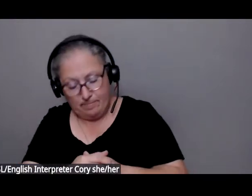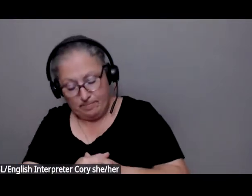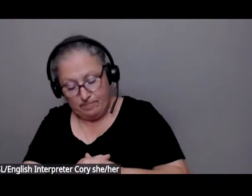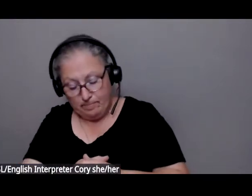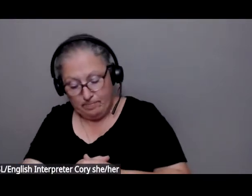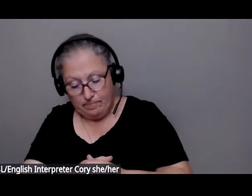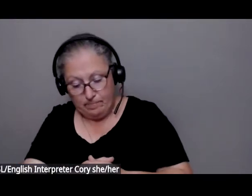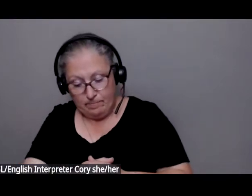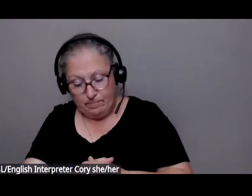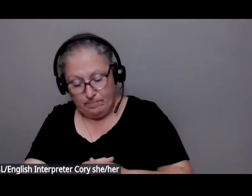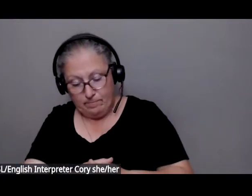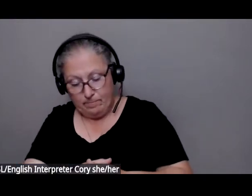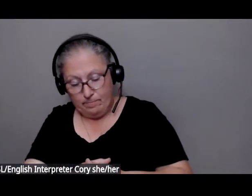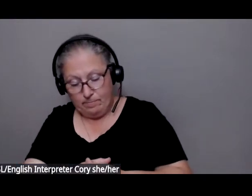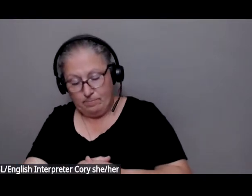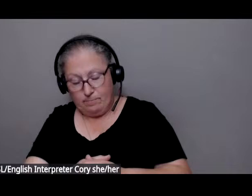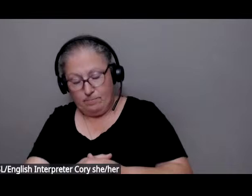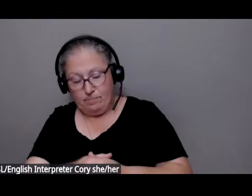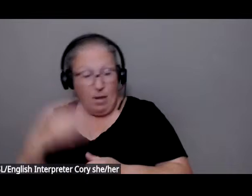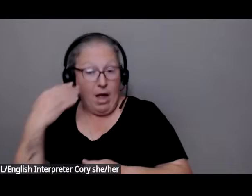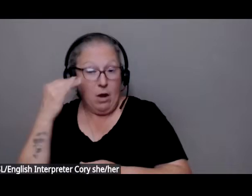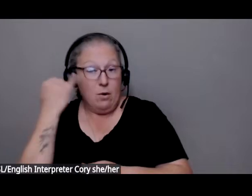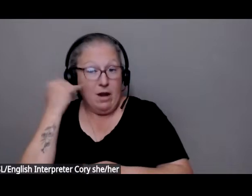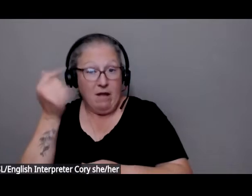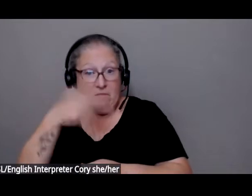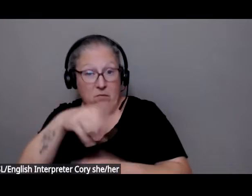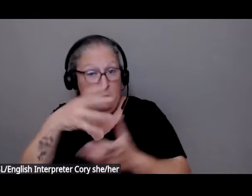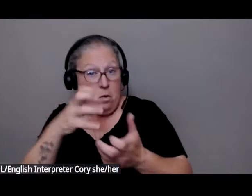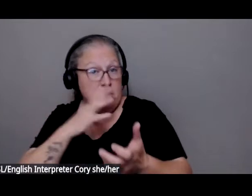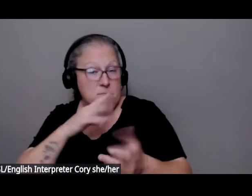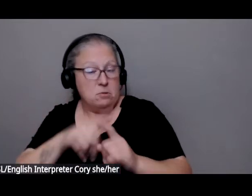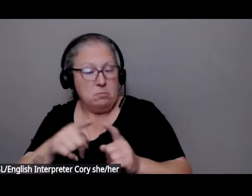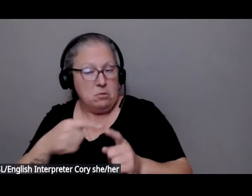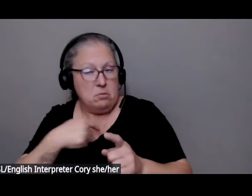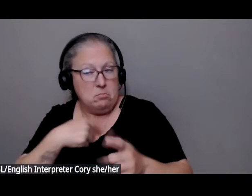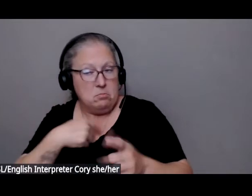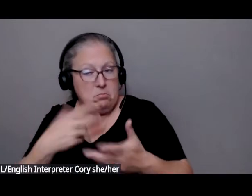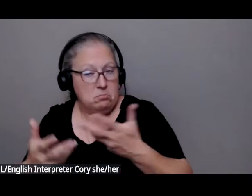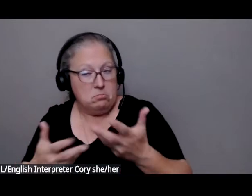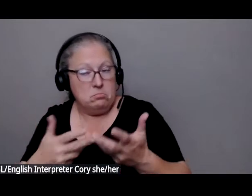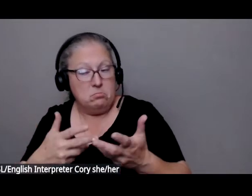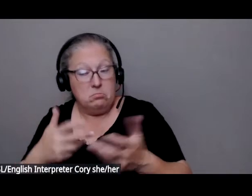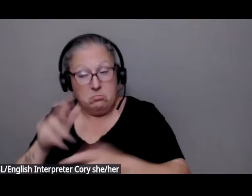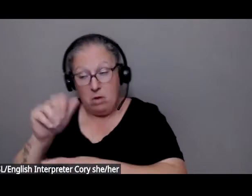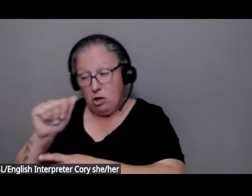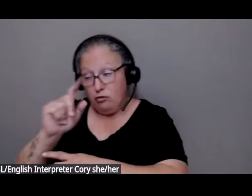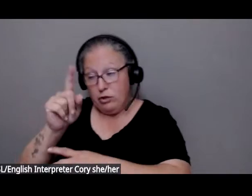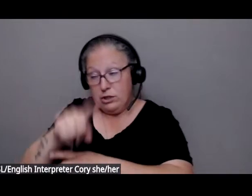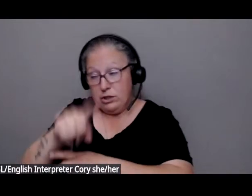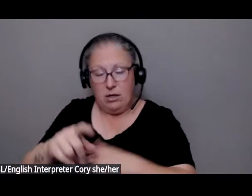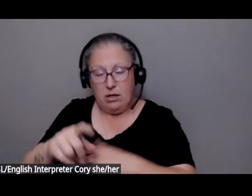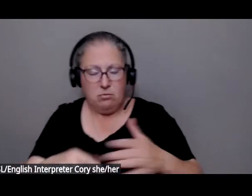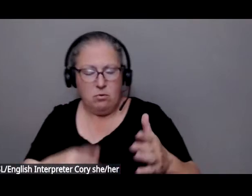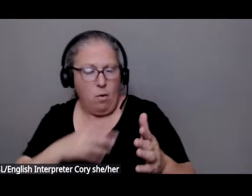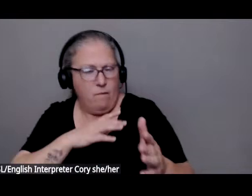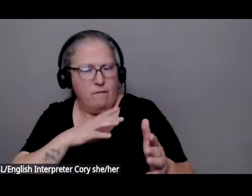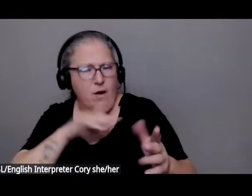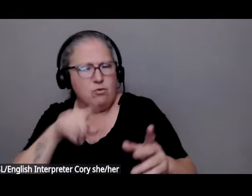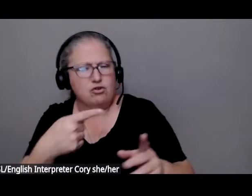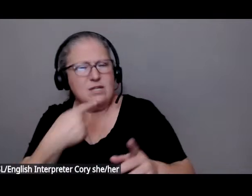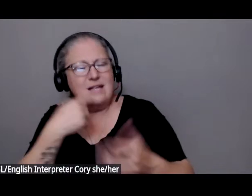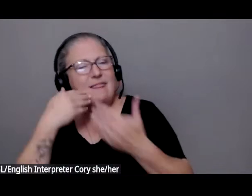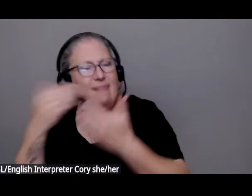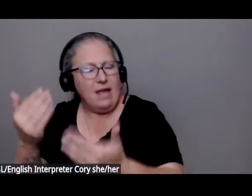Okay, I don't know if anybody else wants to speak, but since I'm, okay, Trustee Andrade. No, go ahead. If you're No, I was just gonna thank